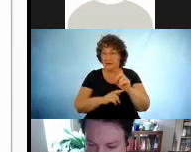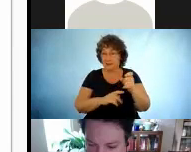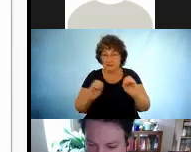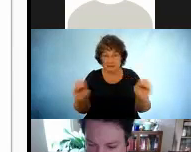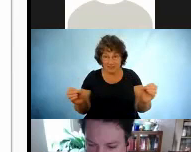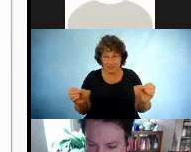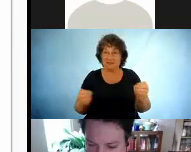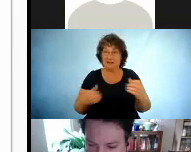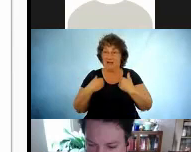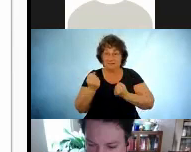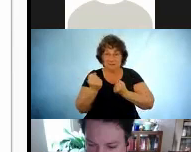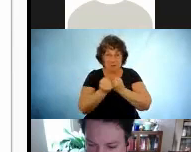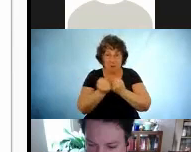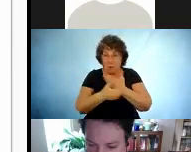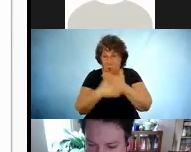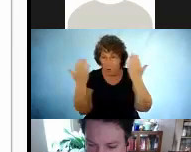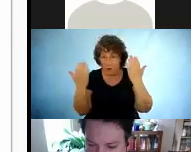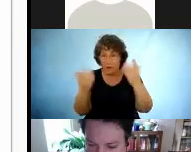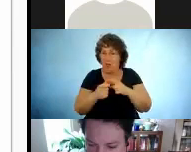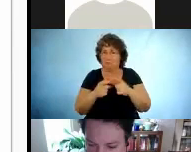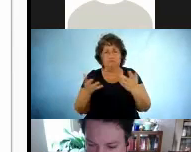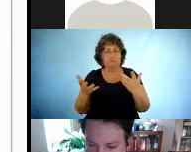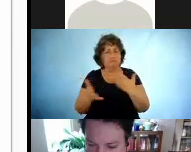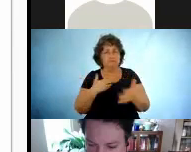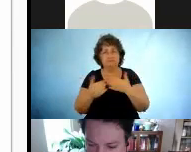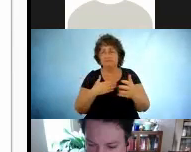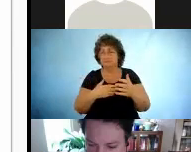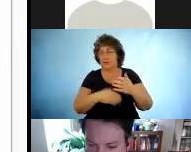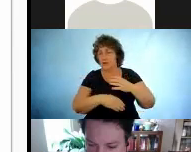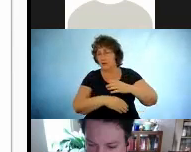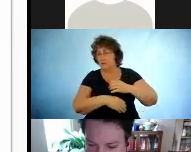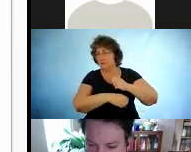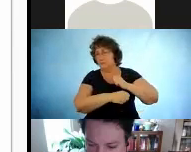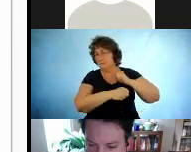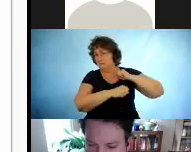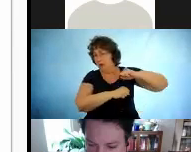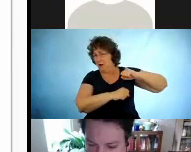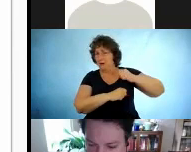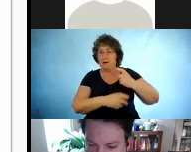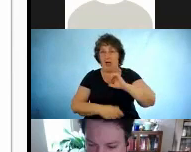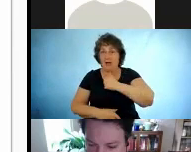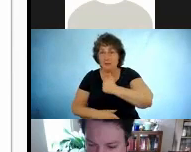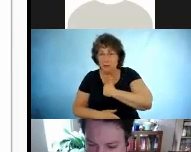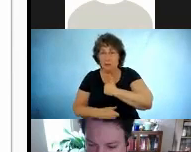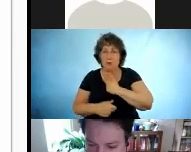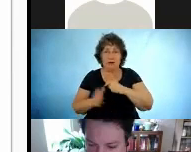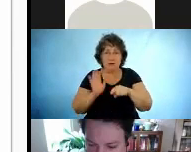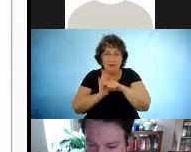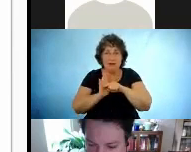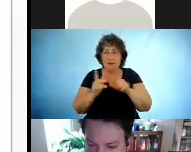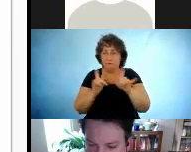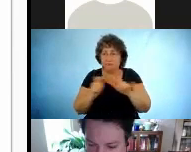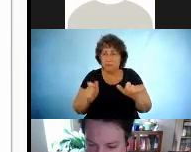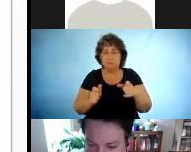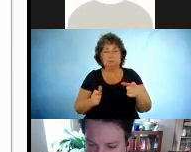he needed. And still, despite all of the barriers, attitudinal barriers and lack of supports, he still went on